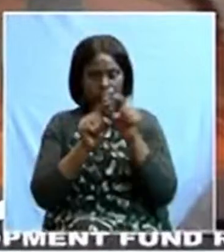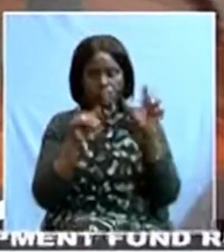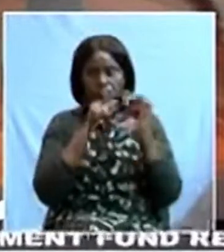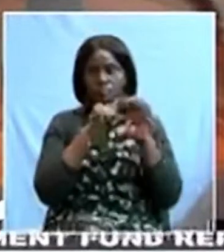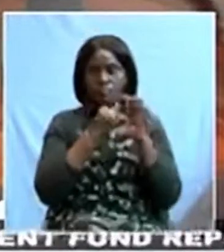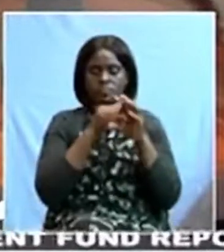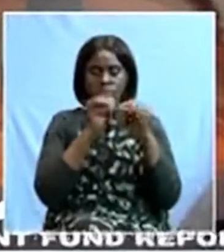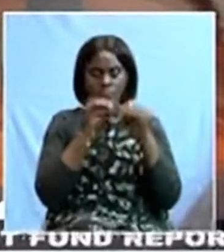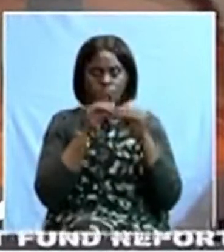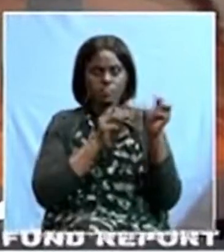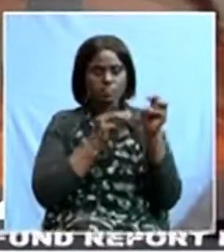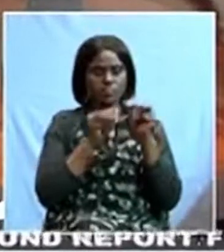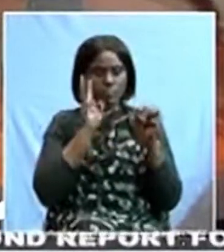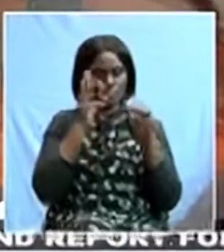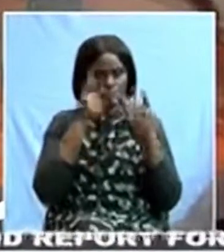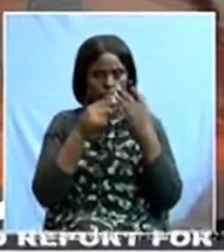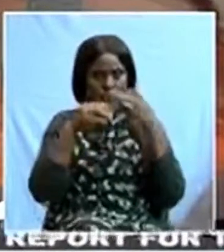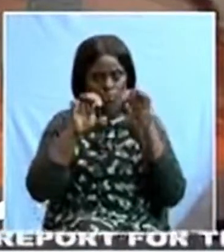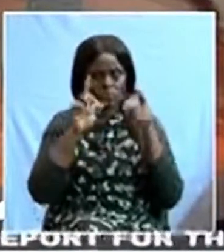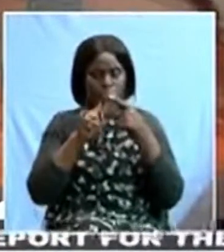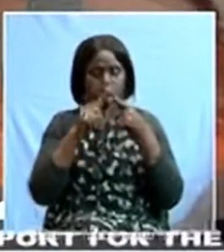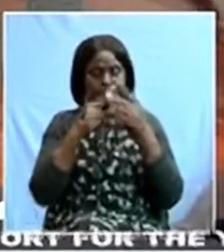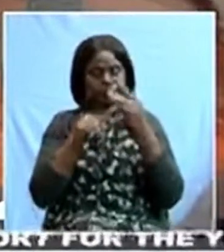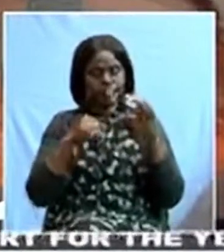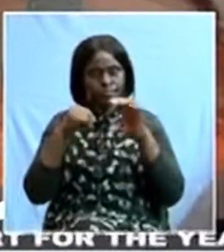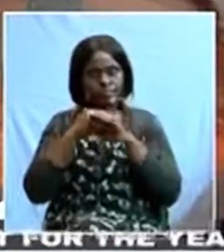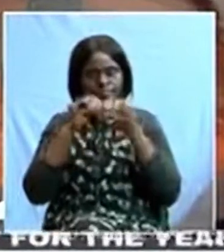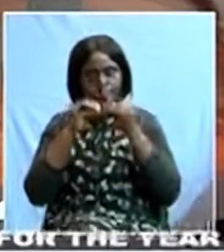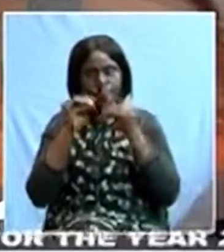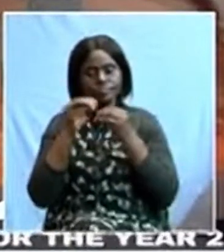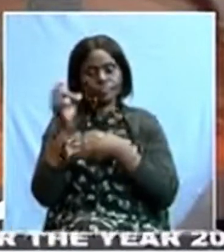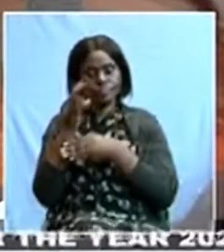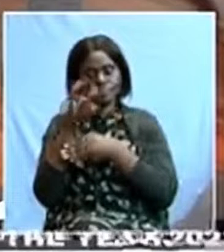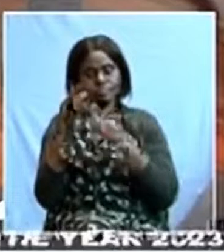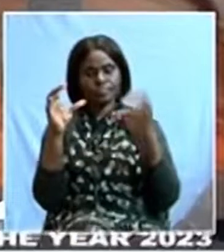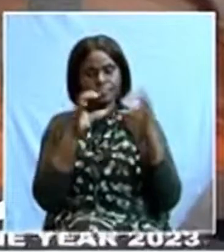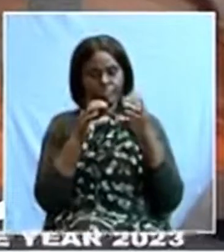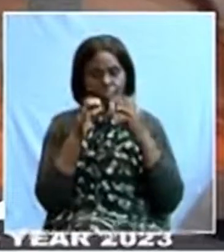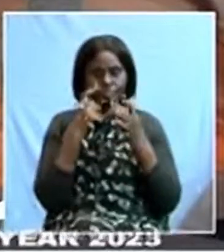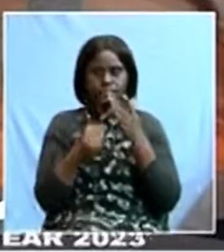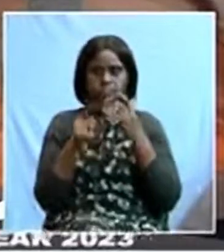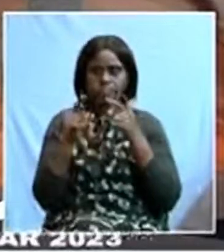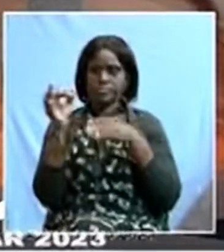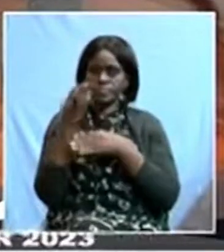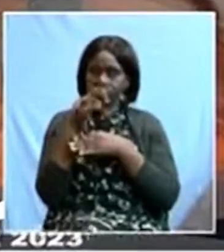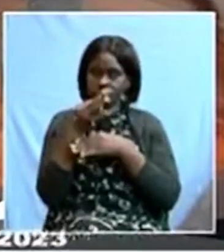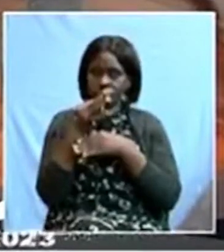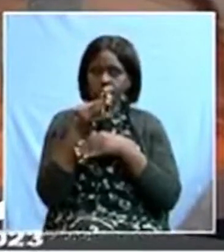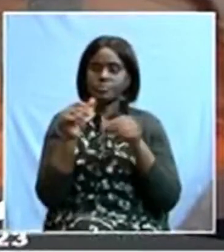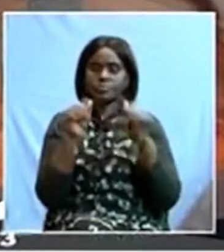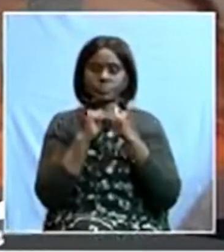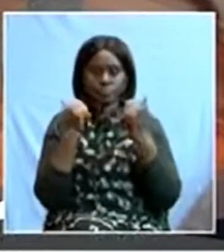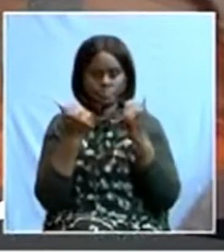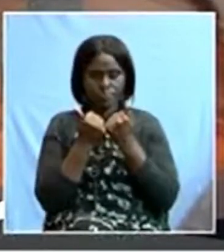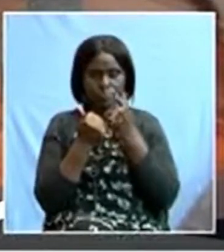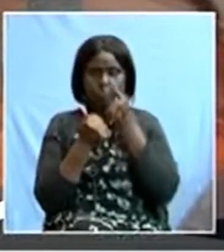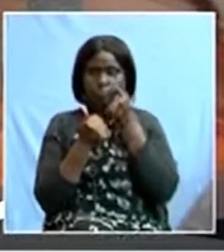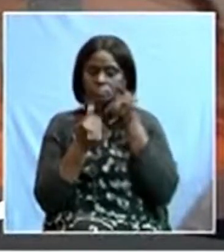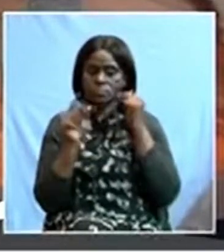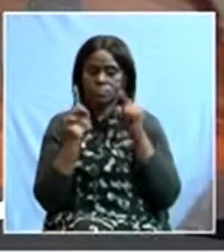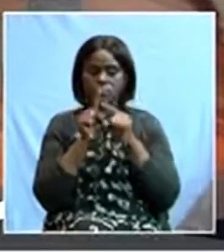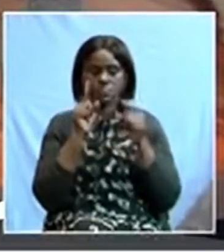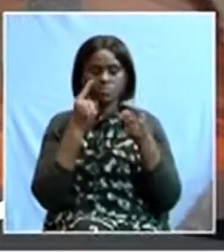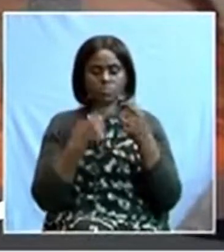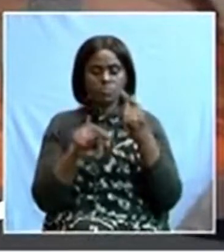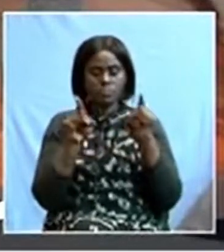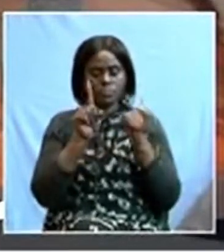engagement, management will continue engaging the fishing community, that's the fish associations, and to